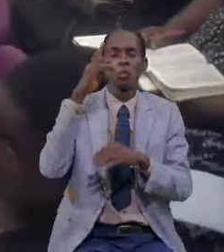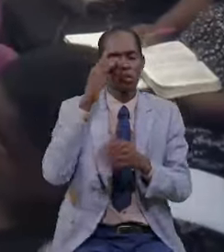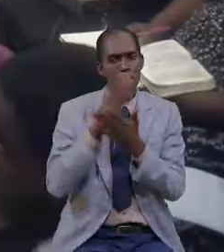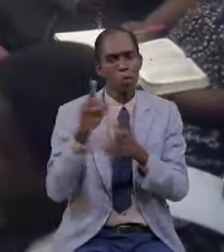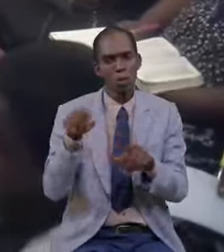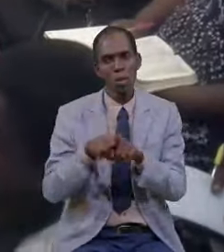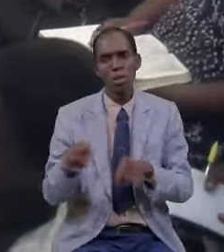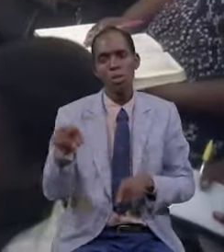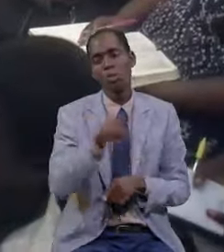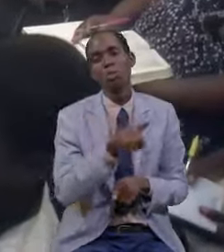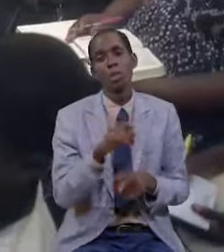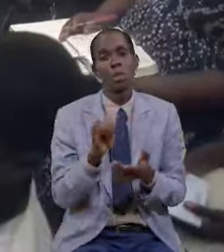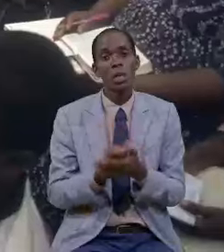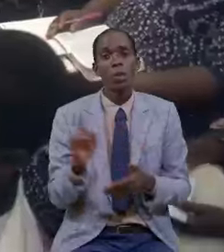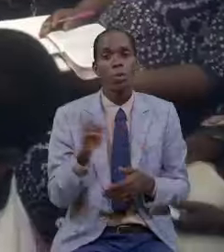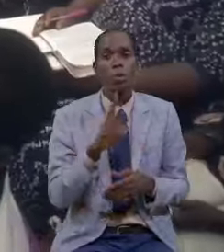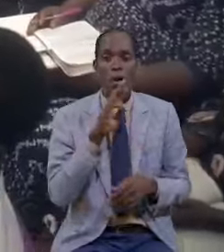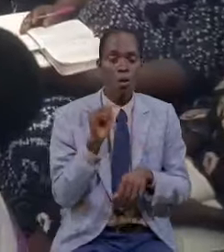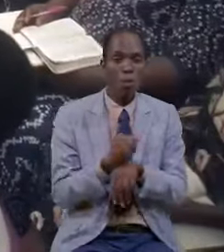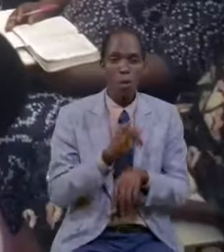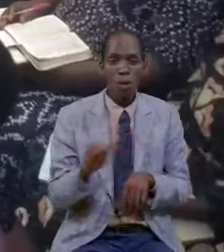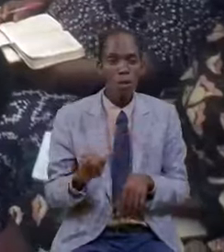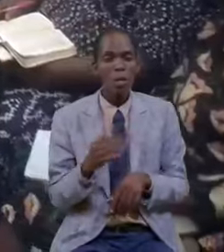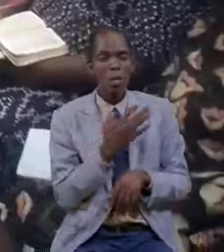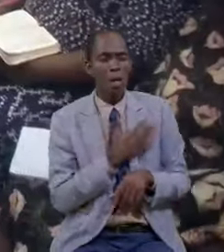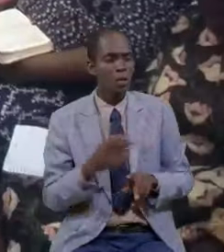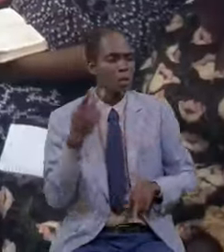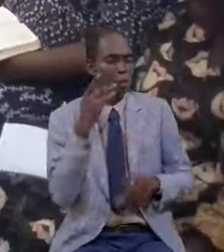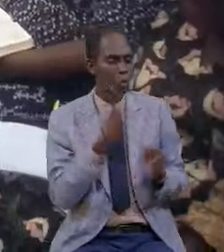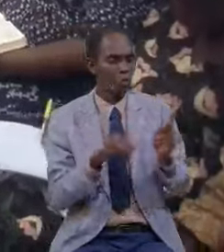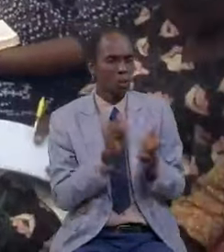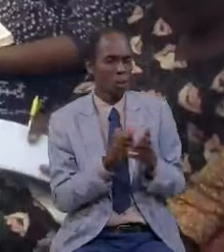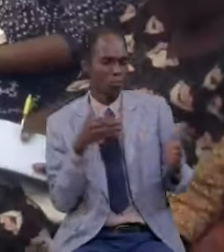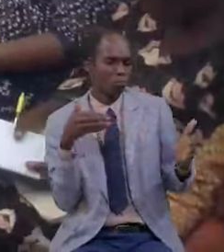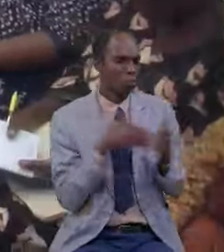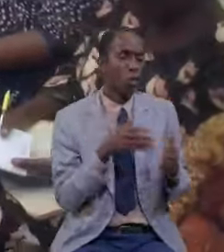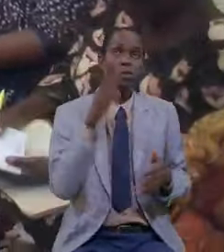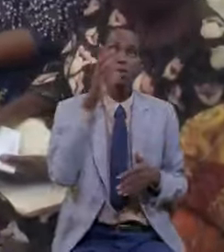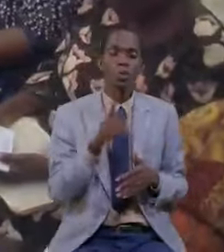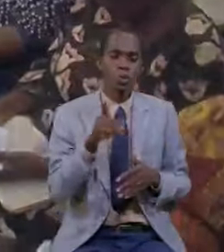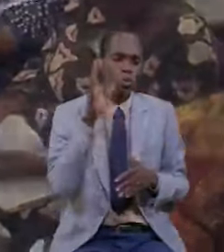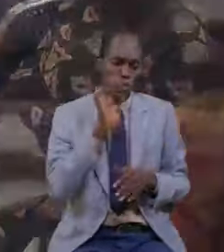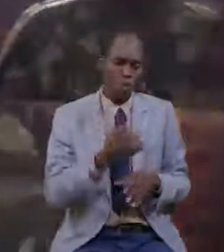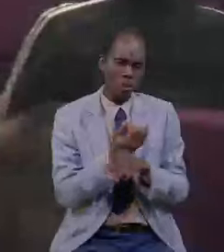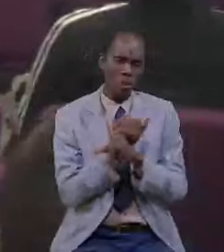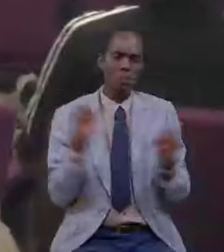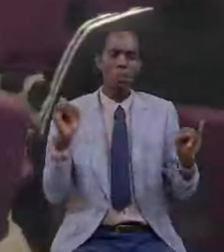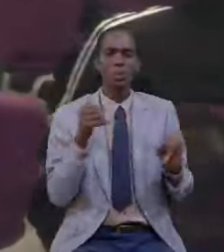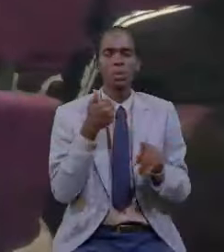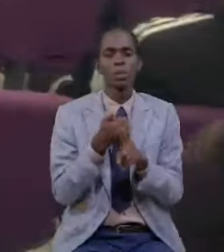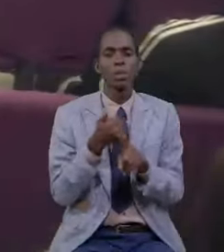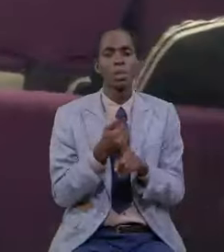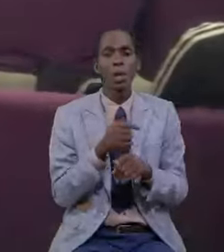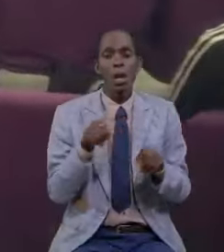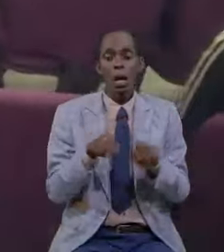God, opposed to the people of God, you will single yourself out. While Jezebel was killing those